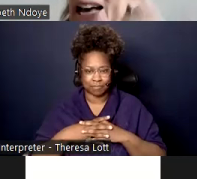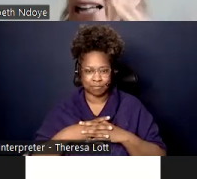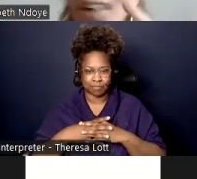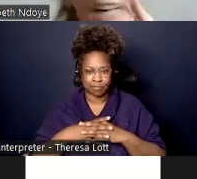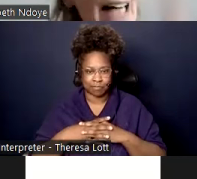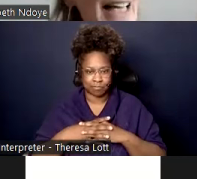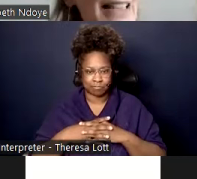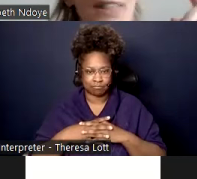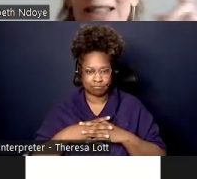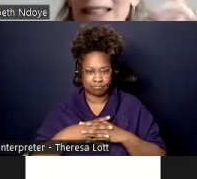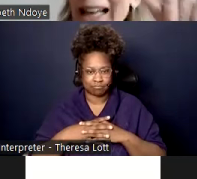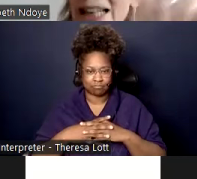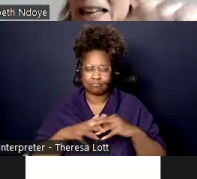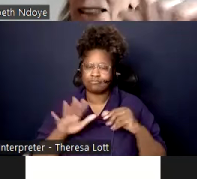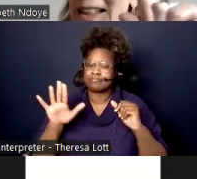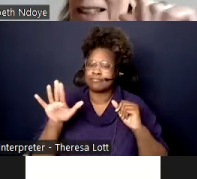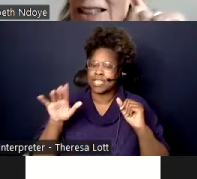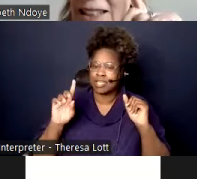Delilah,